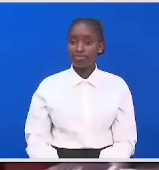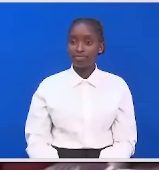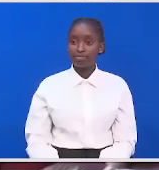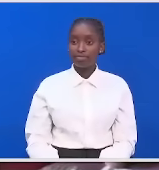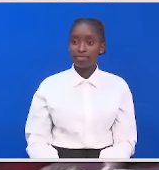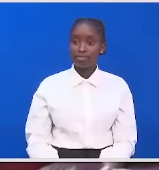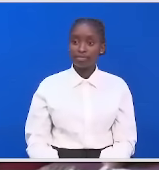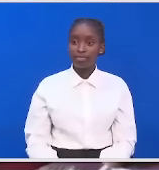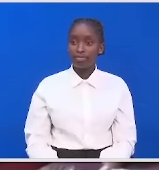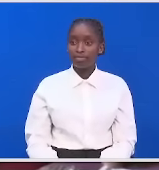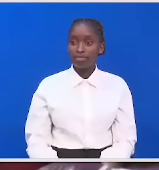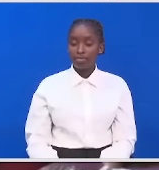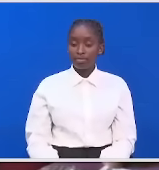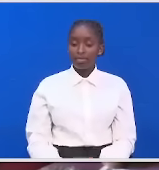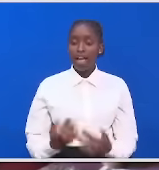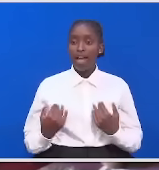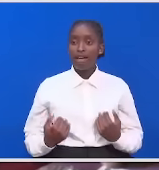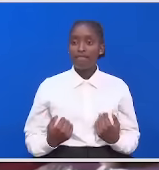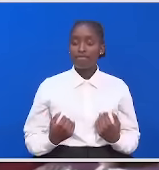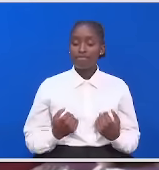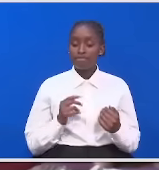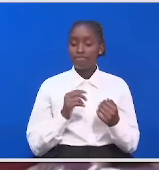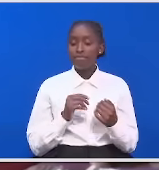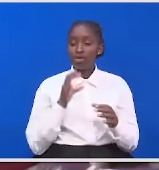have you been in contact with CS Mutua?